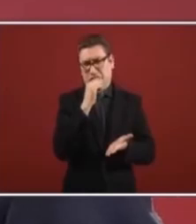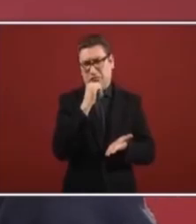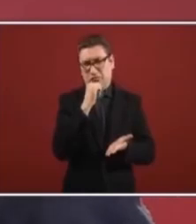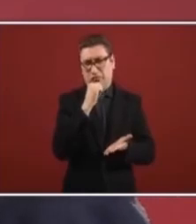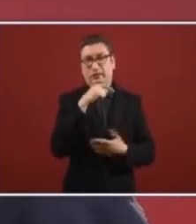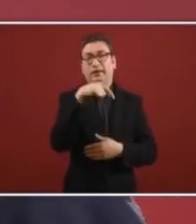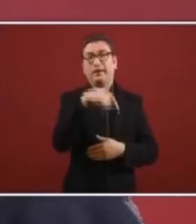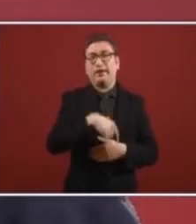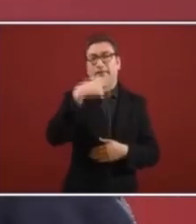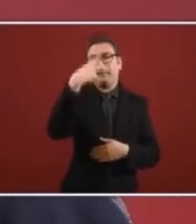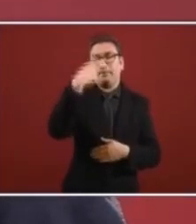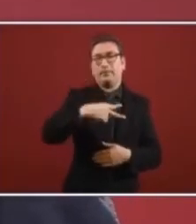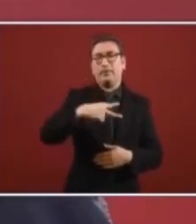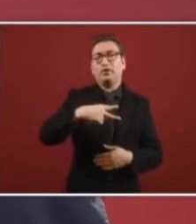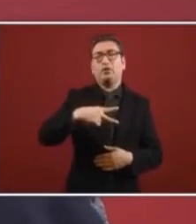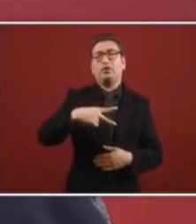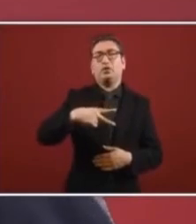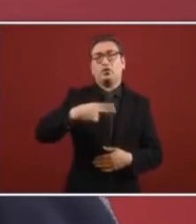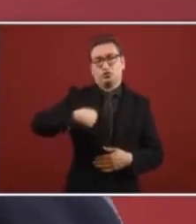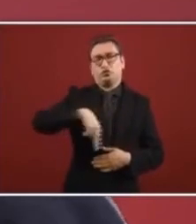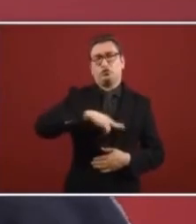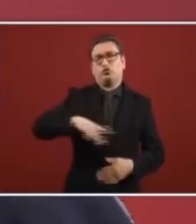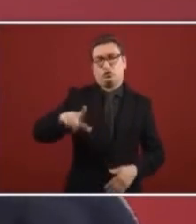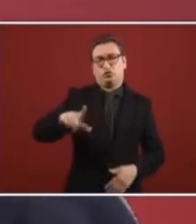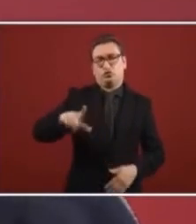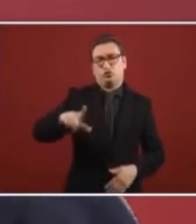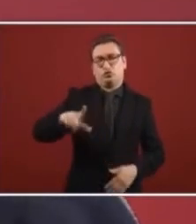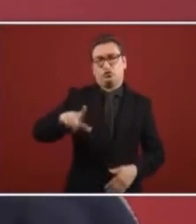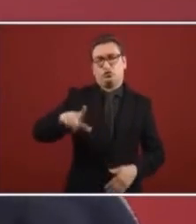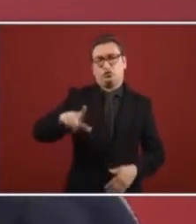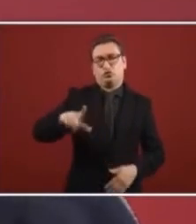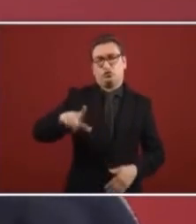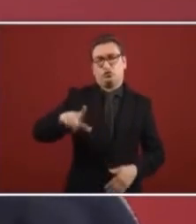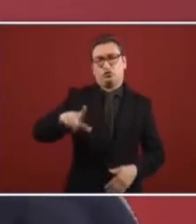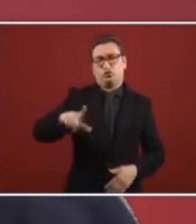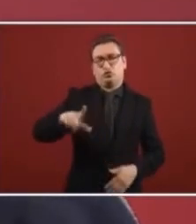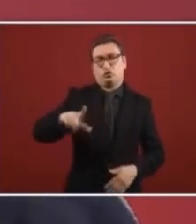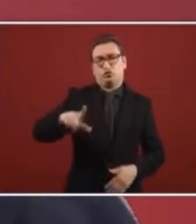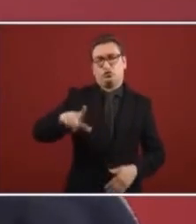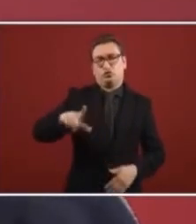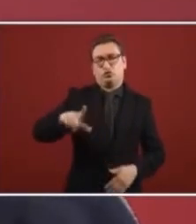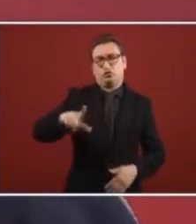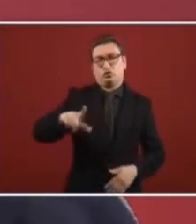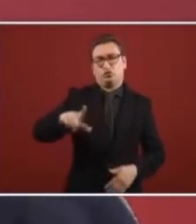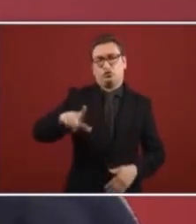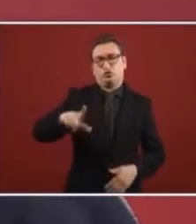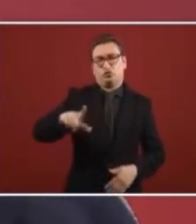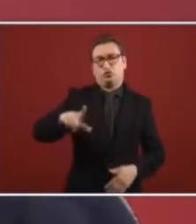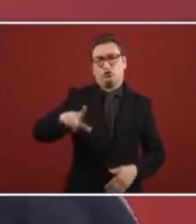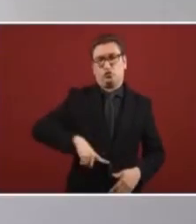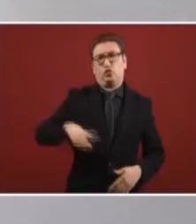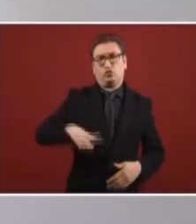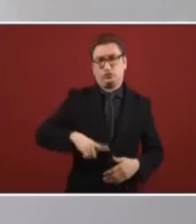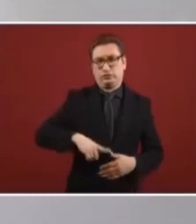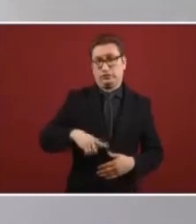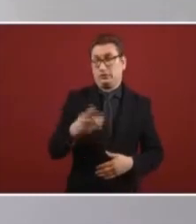government. Es hasta de mal gusto hacerlo. It is even in bad taste to do this.